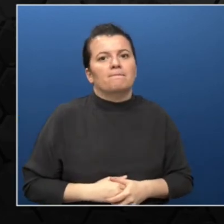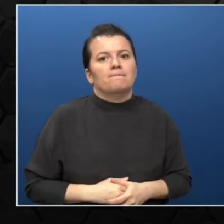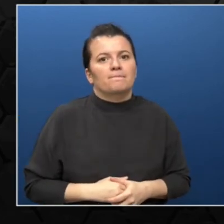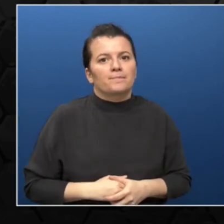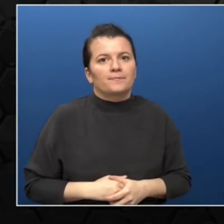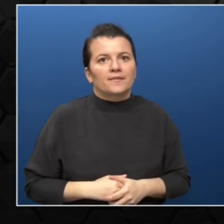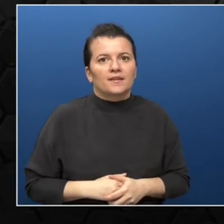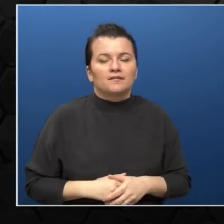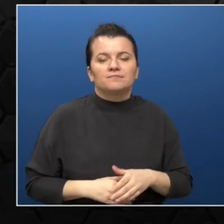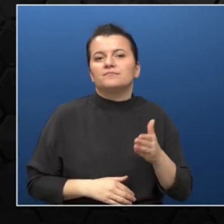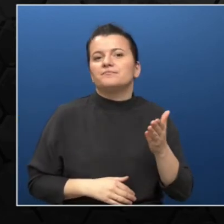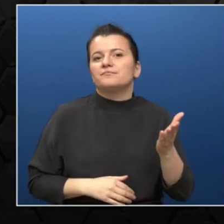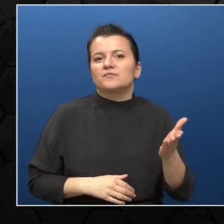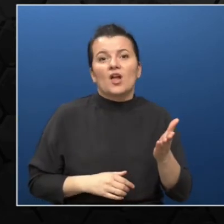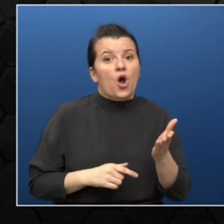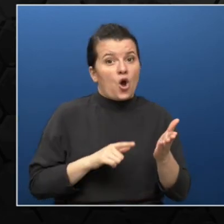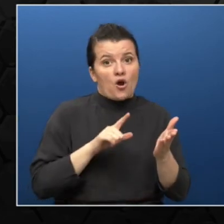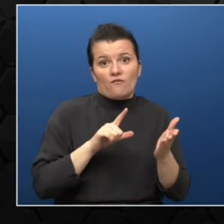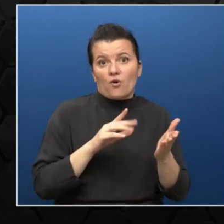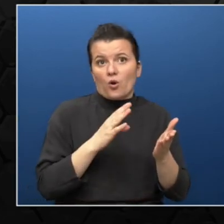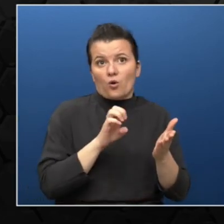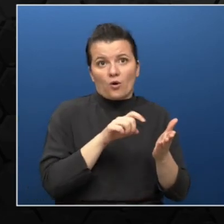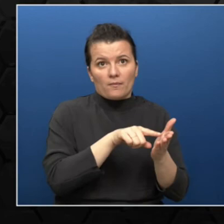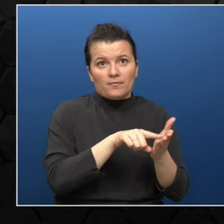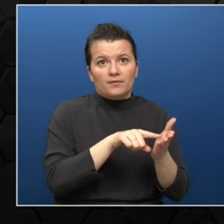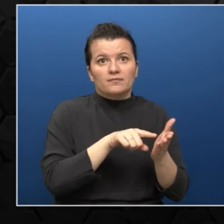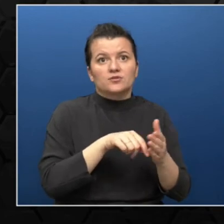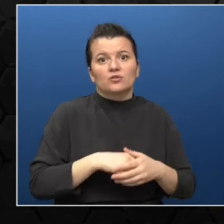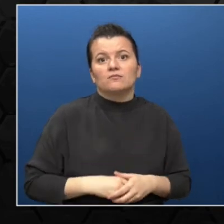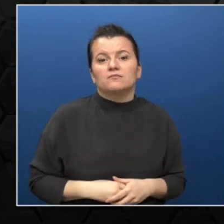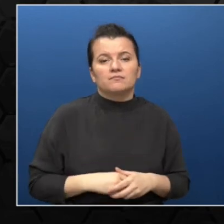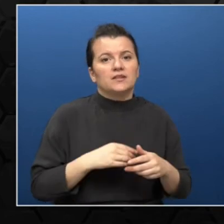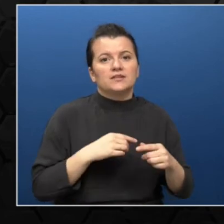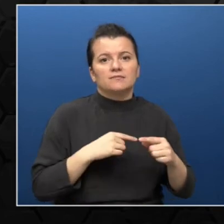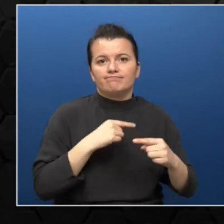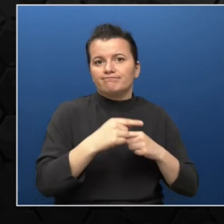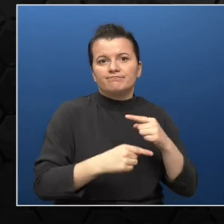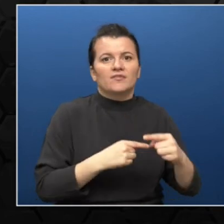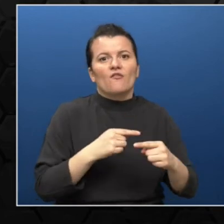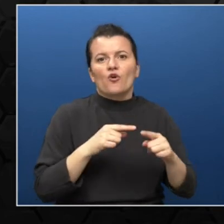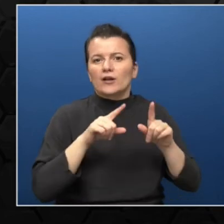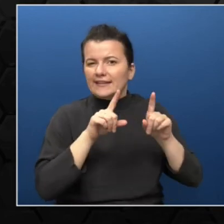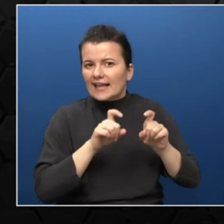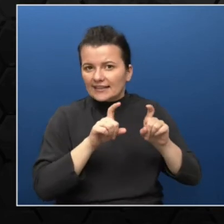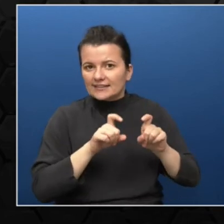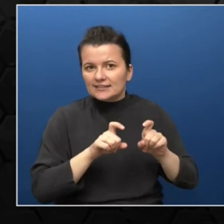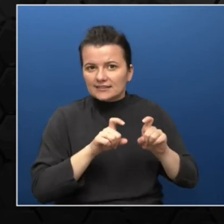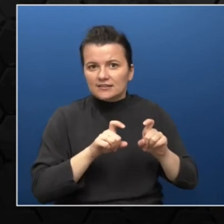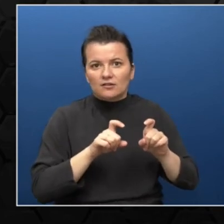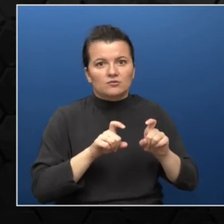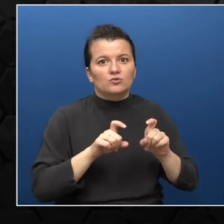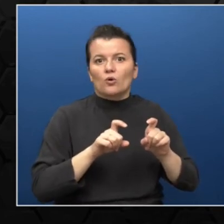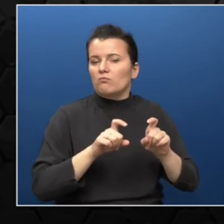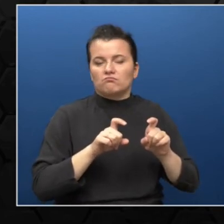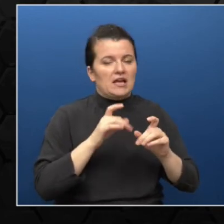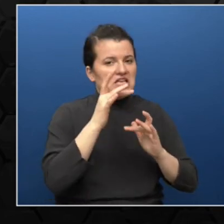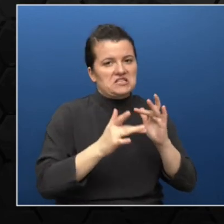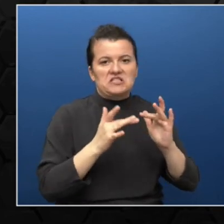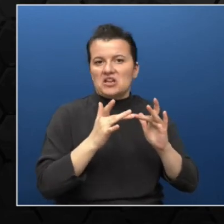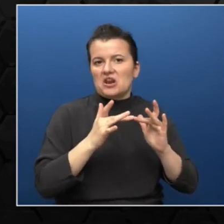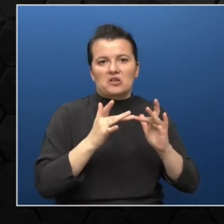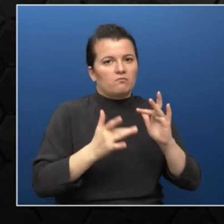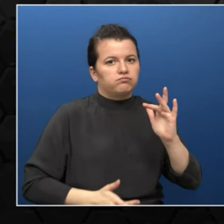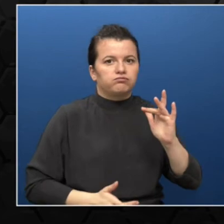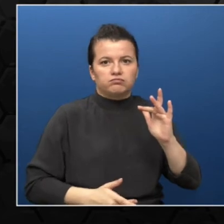and foremost a desktop application. So you could use it completely offline, maybe if you don't have fast